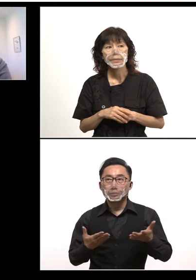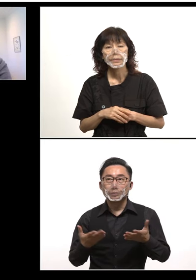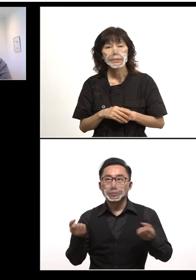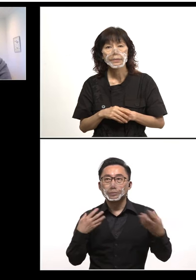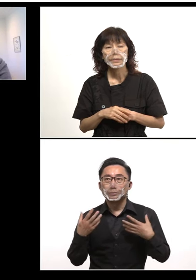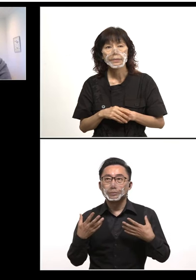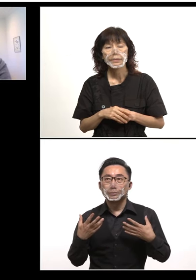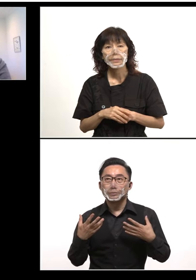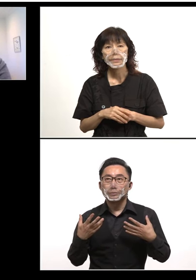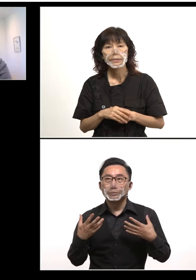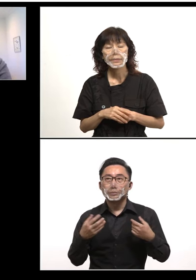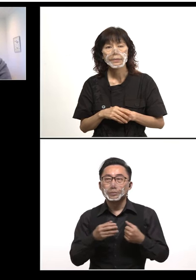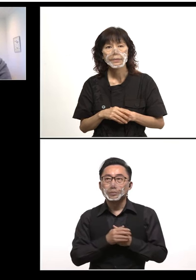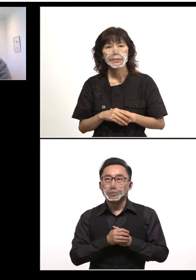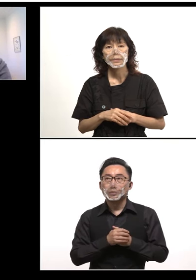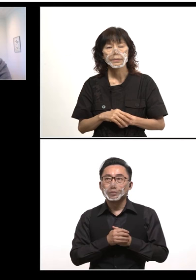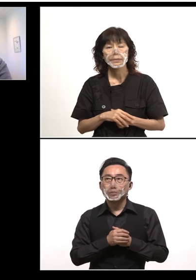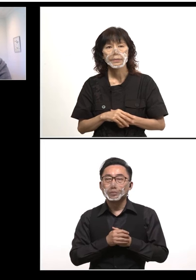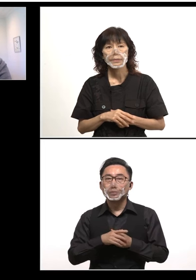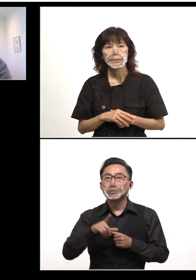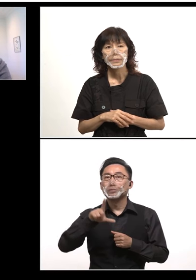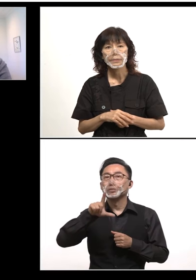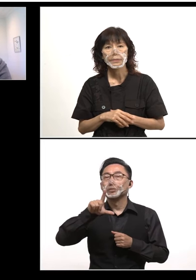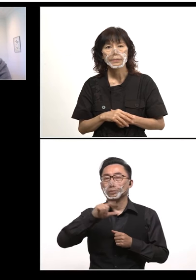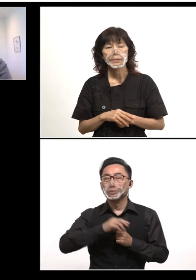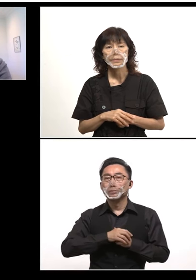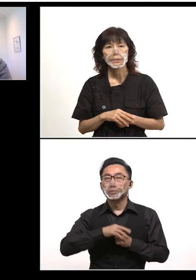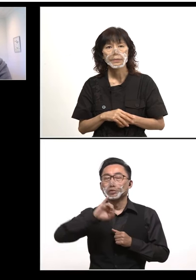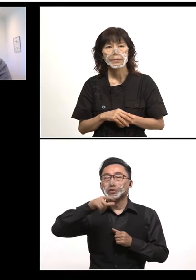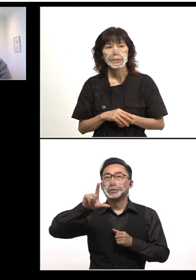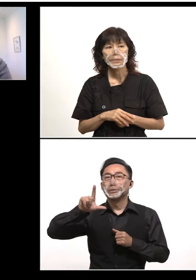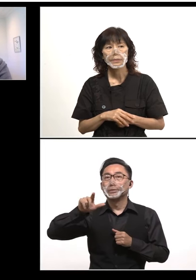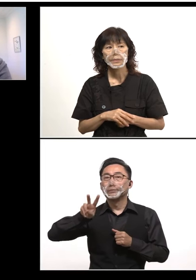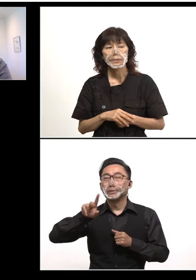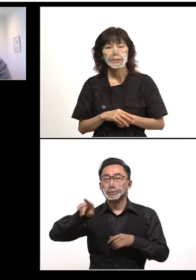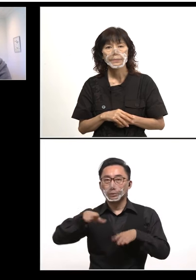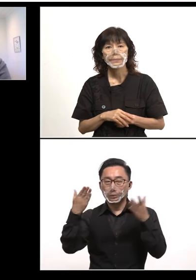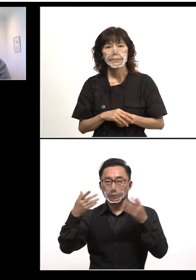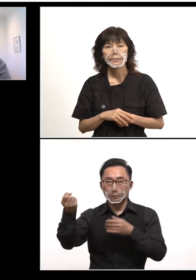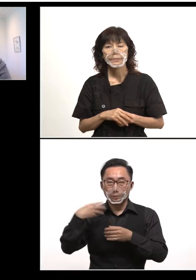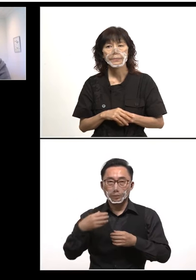Go carry on, John. I just for my my knowledge of